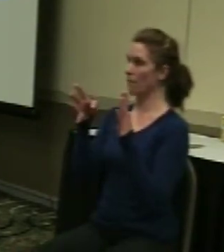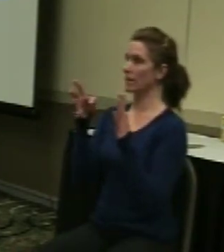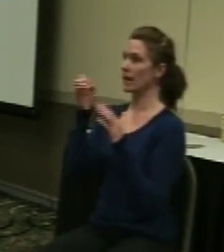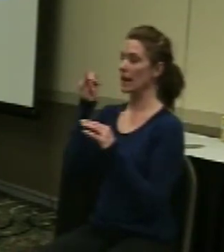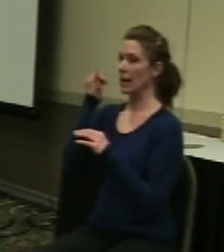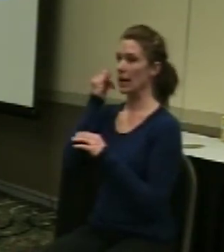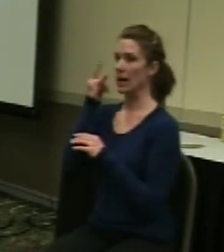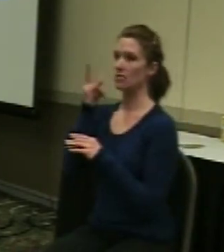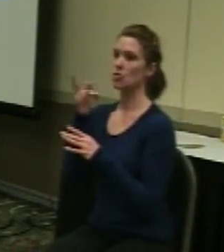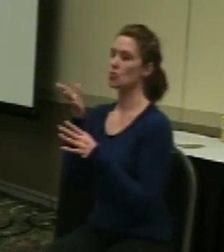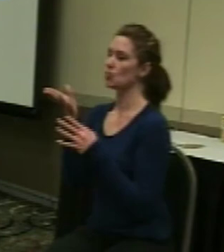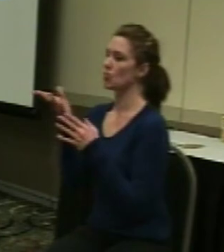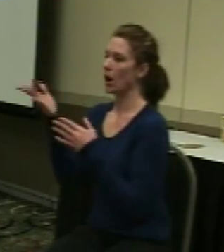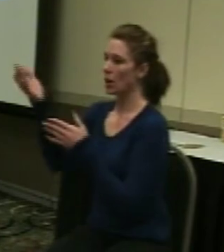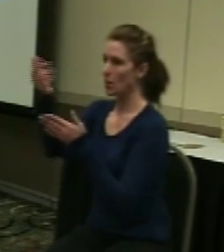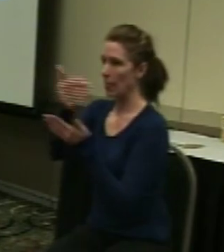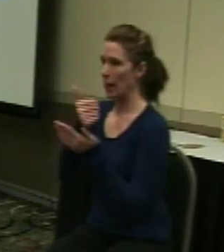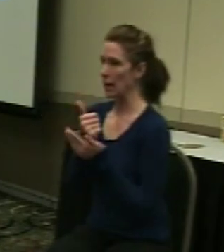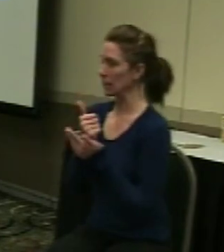accumulated